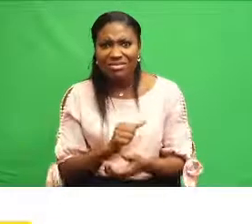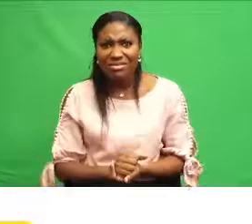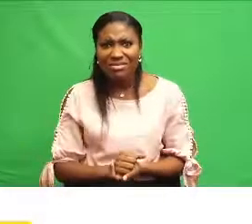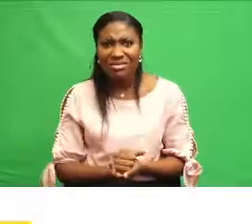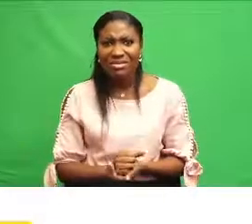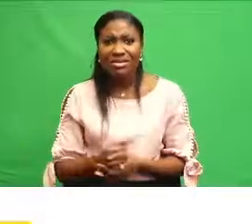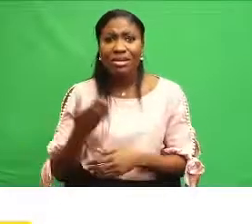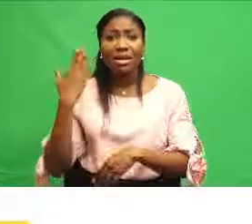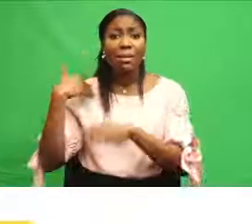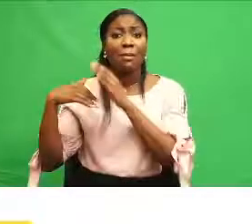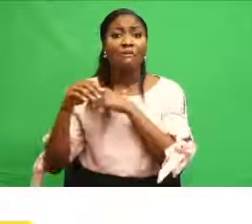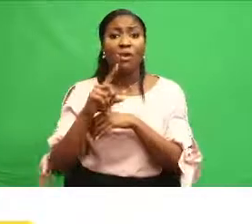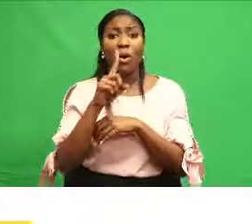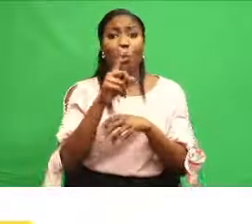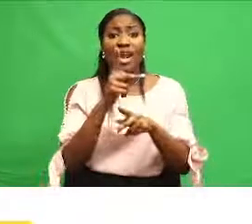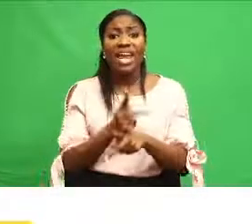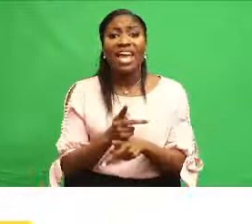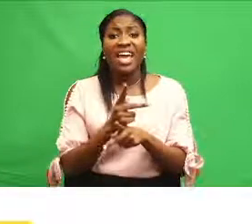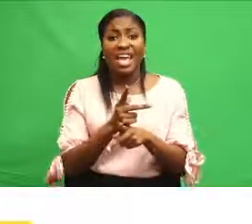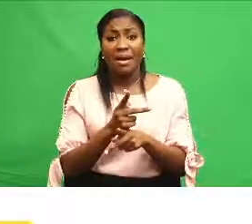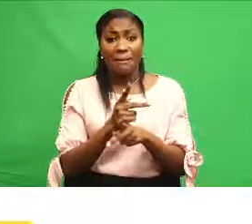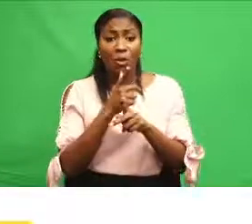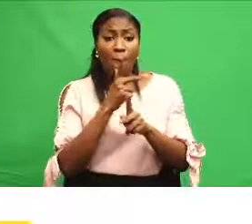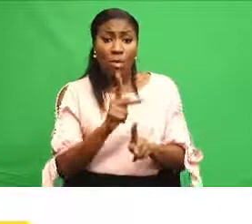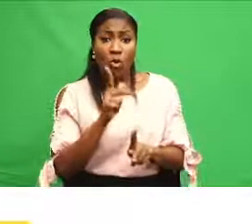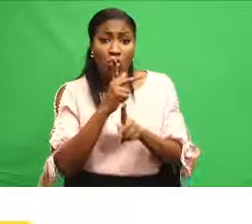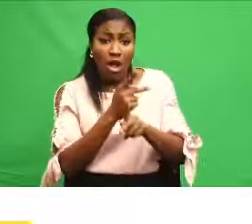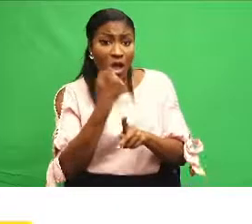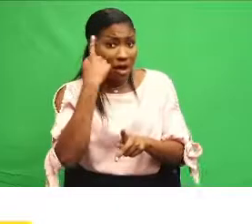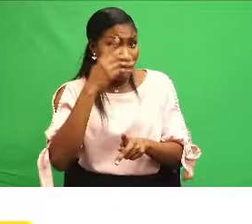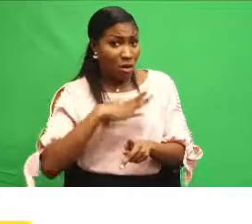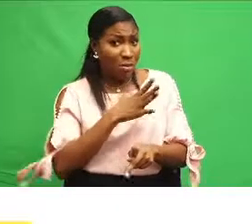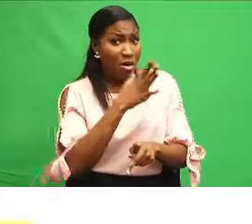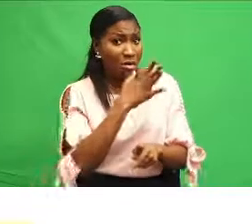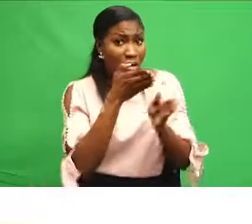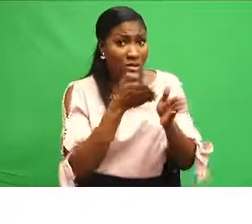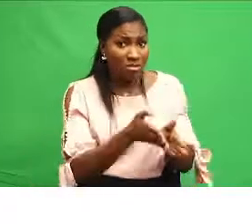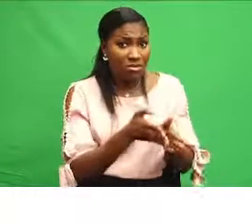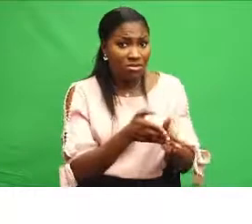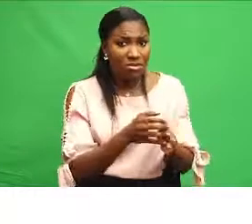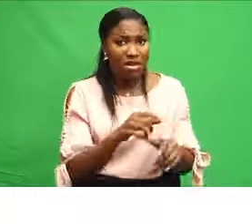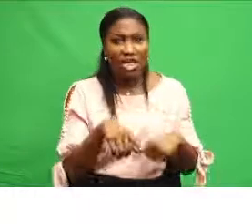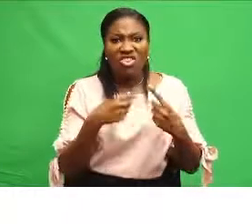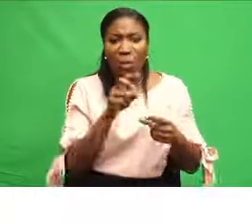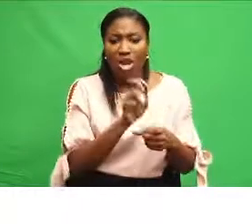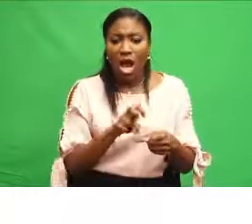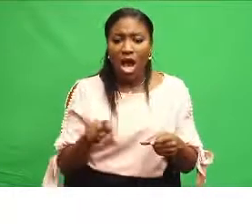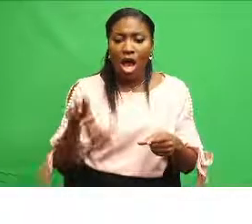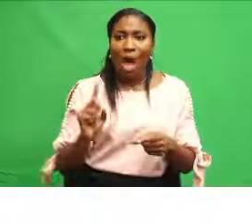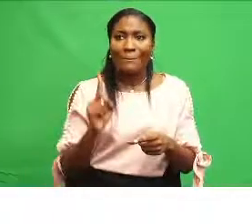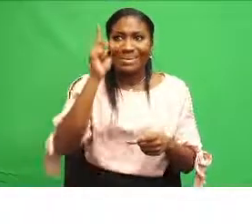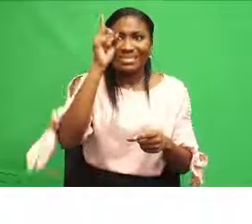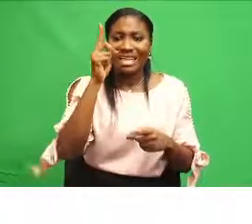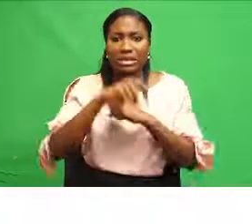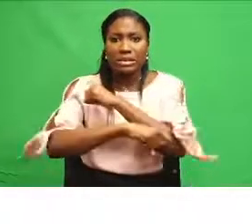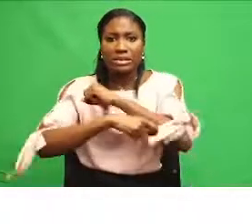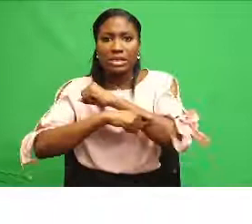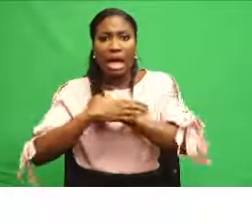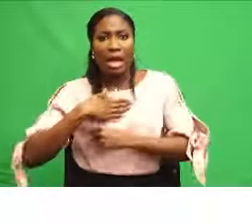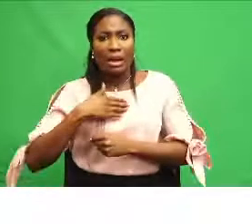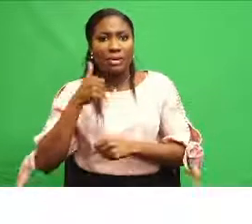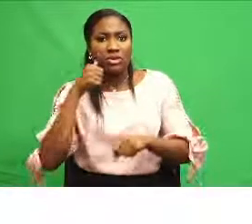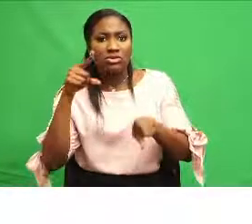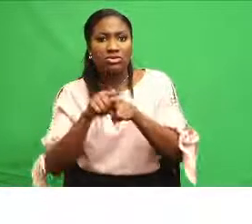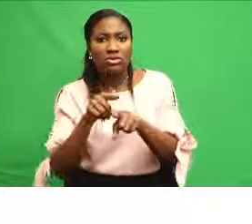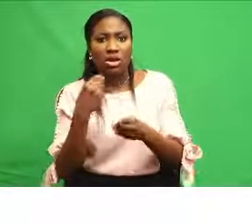lives and took almost $6,000 TT. So stealing, theft by the paid carers. We mentioned earlier, well, through